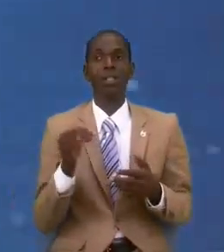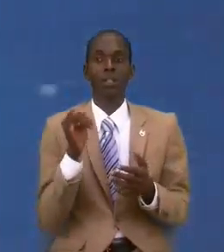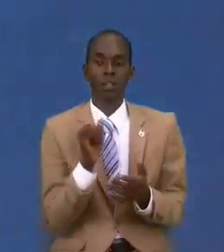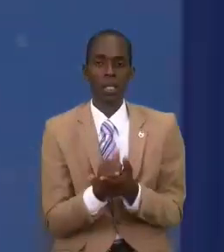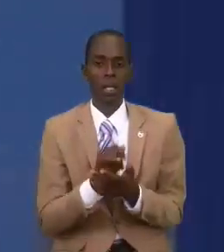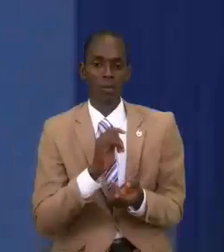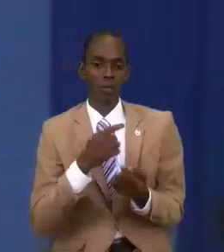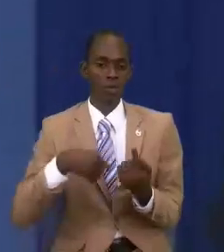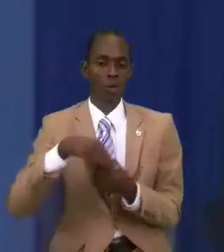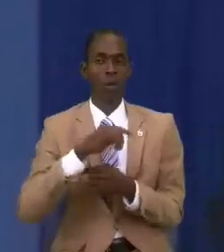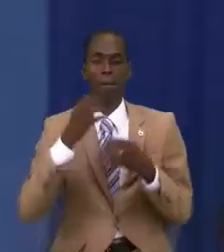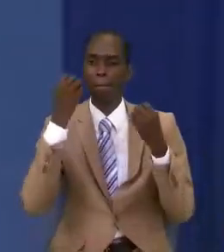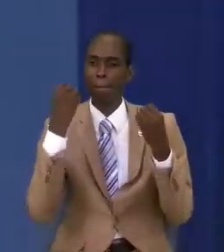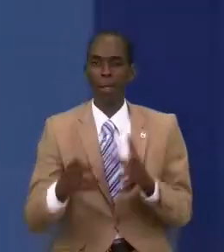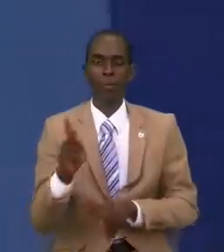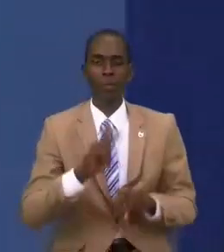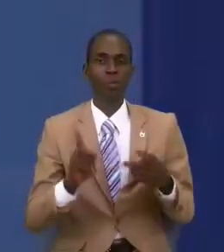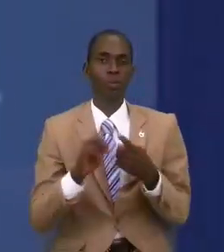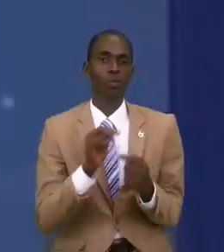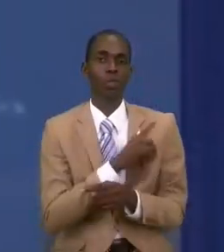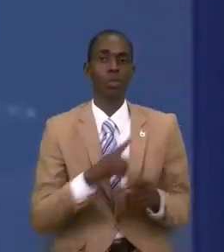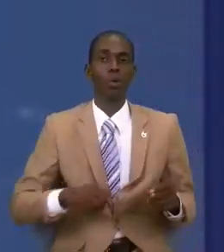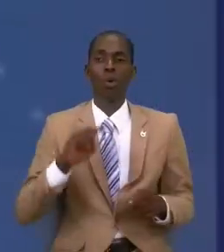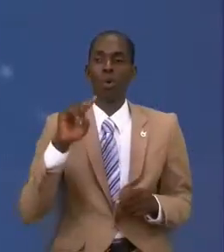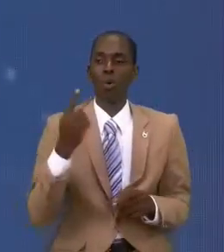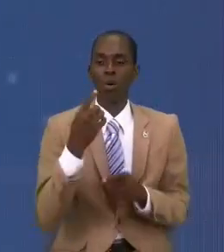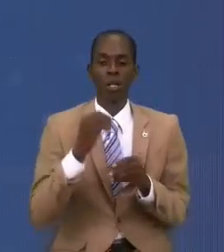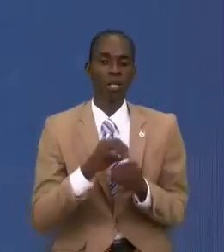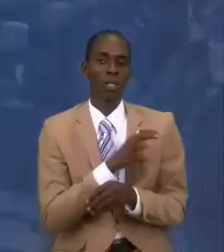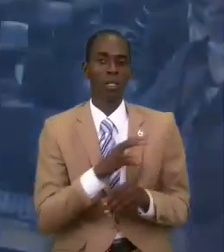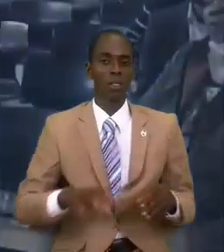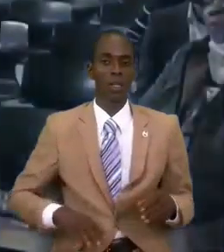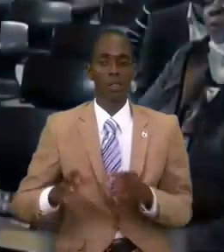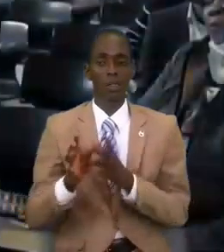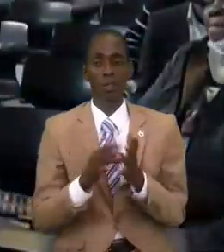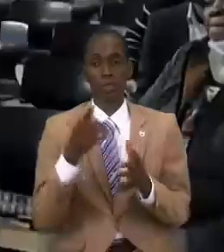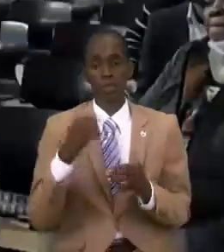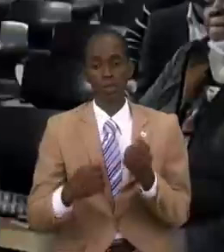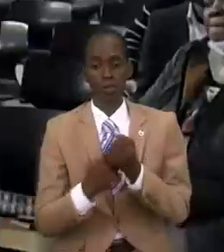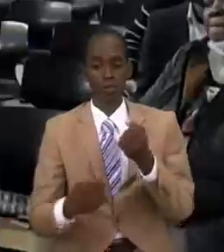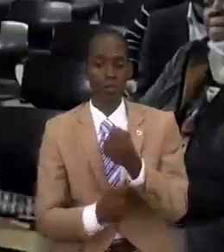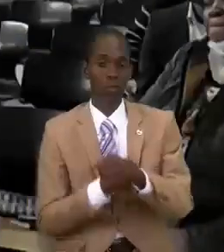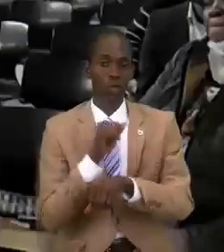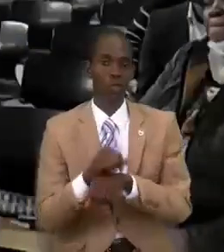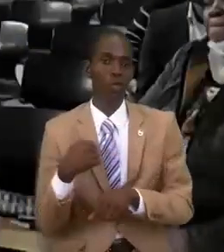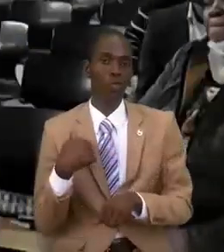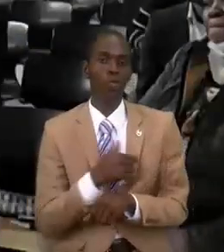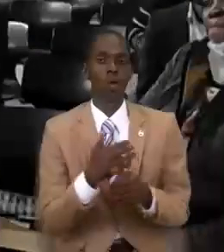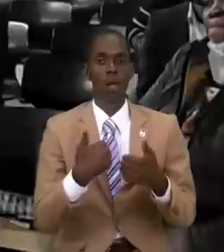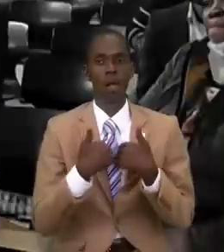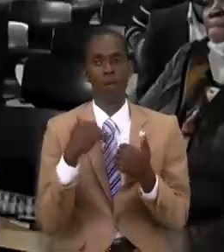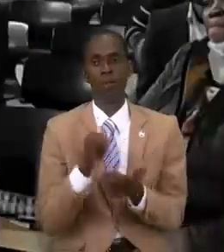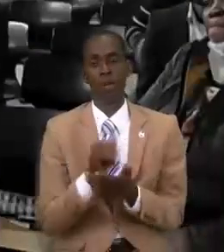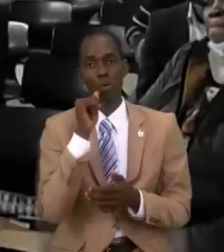the cornerstone, we have that. And she shall bring forth a son. Before that son came, the Son of God, before that